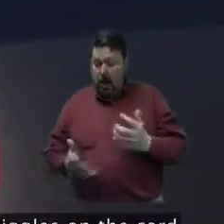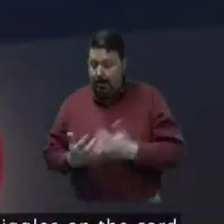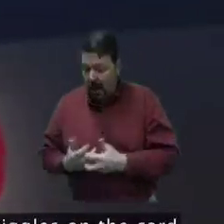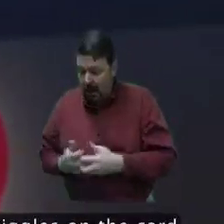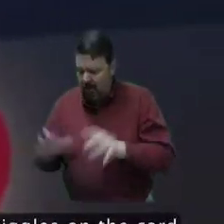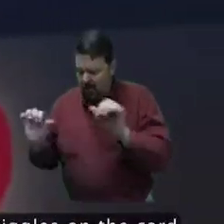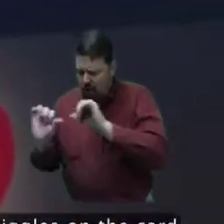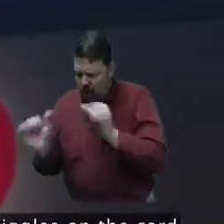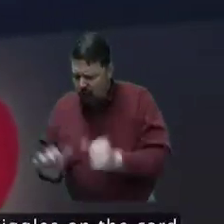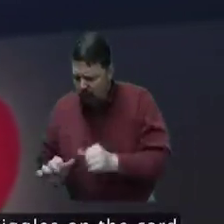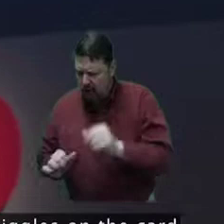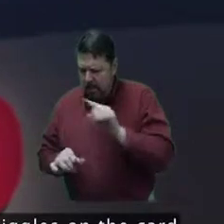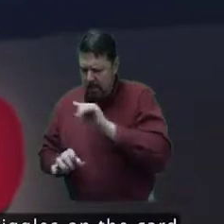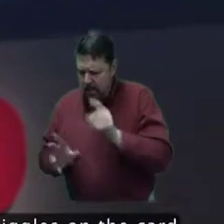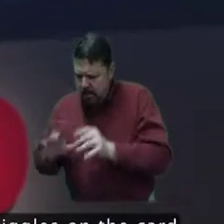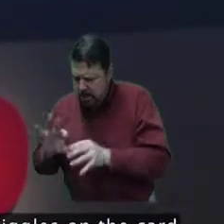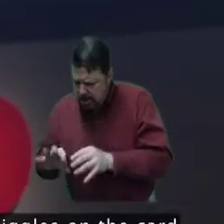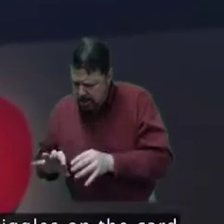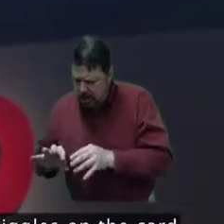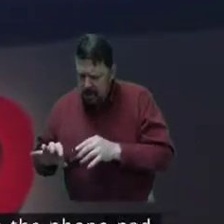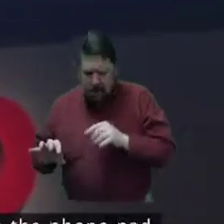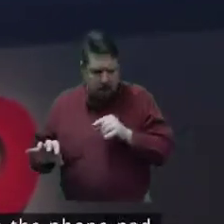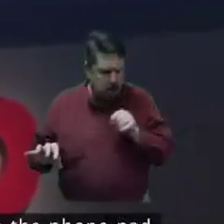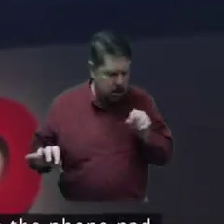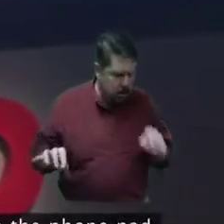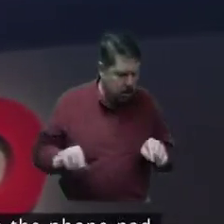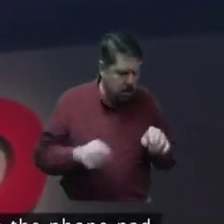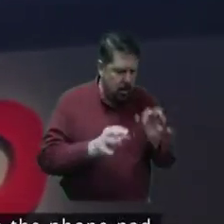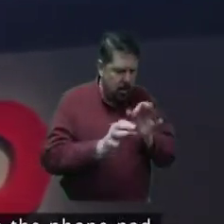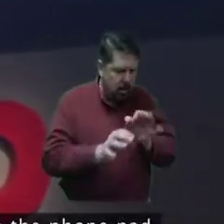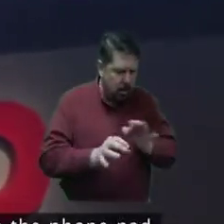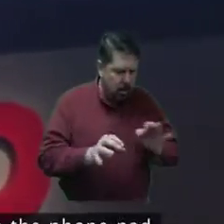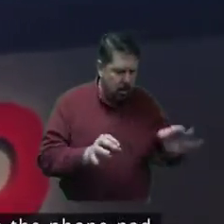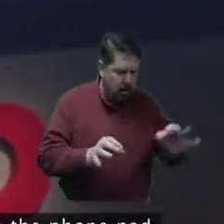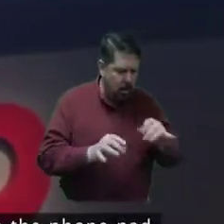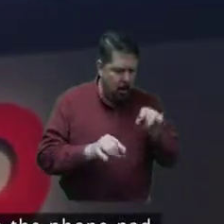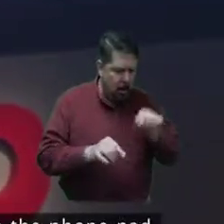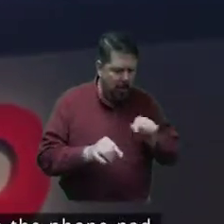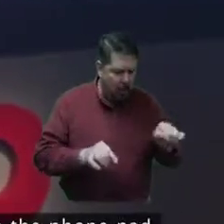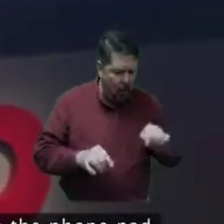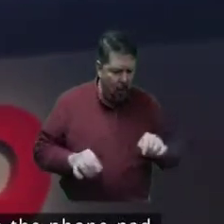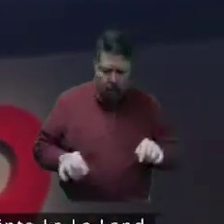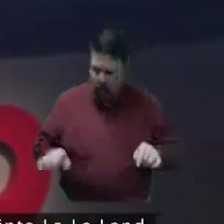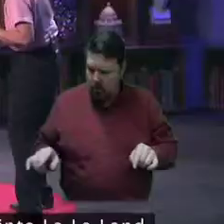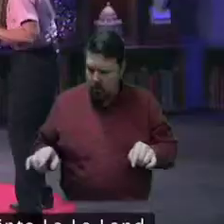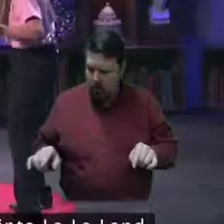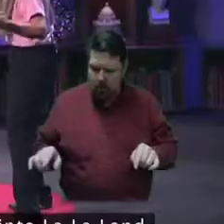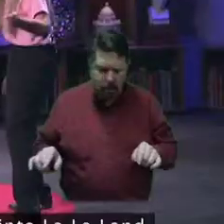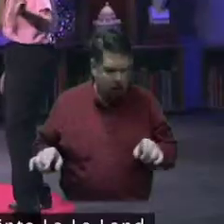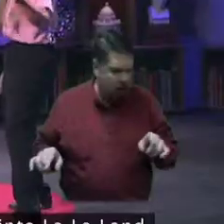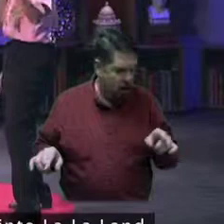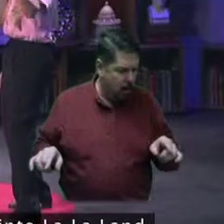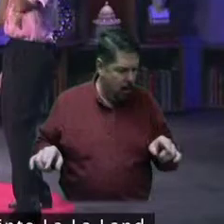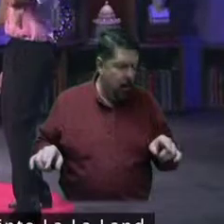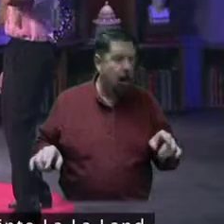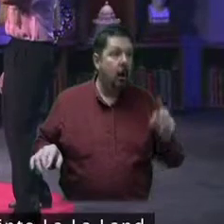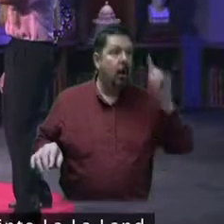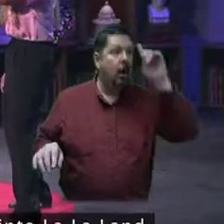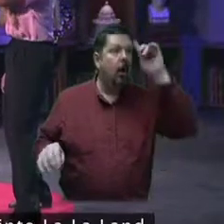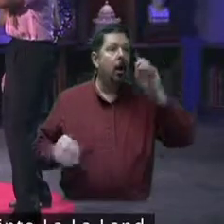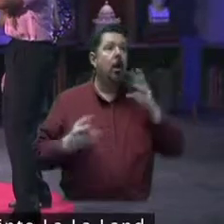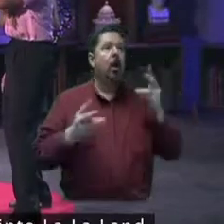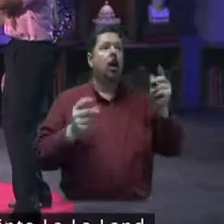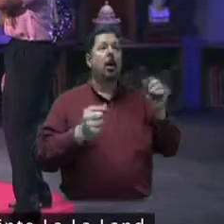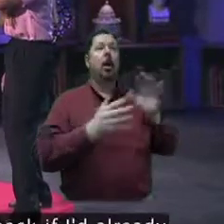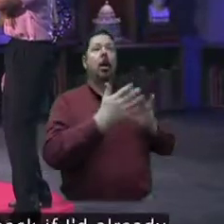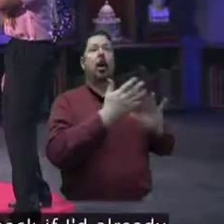the shape of the squiggles on the card to the shape of the squiggles on the foam pad. But then I would drift back out into la